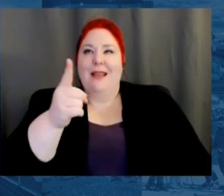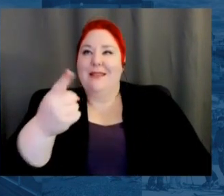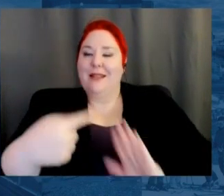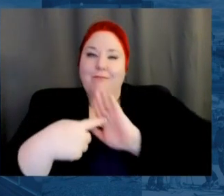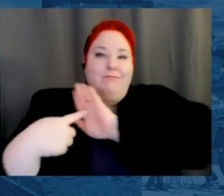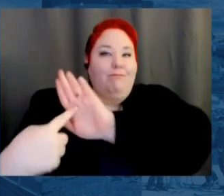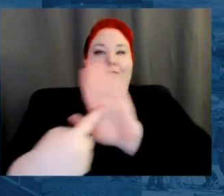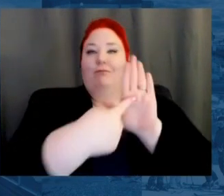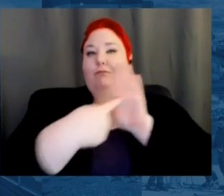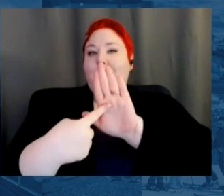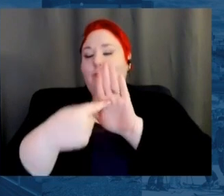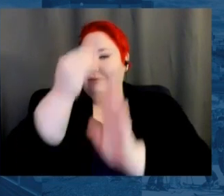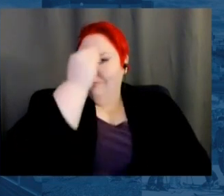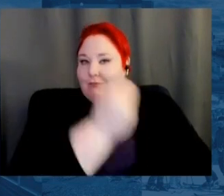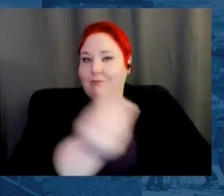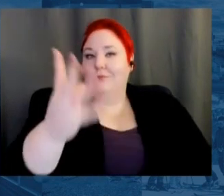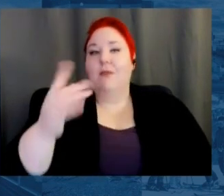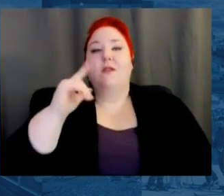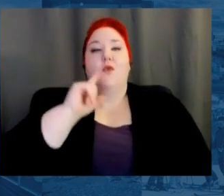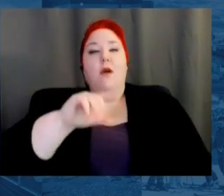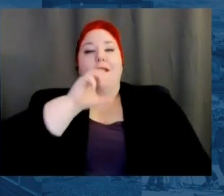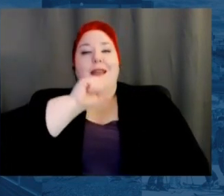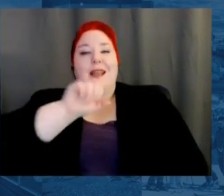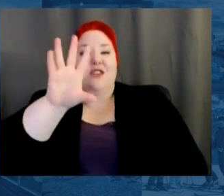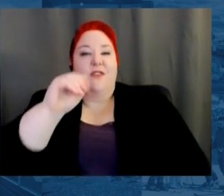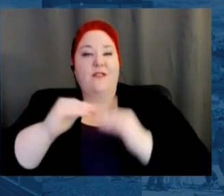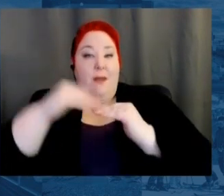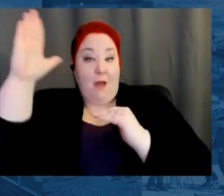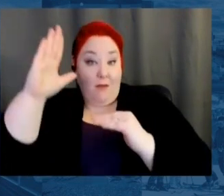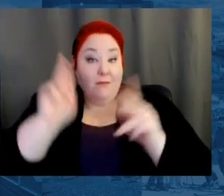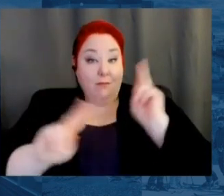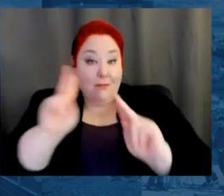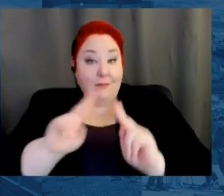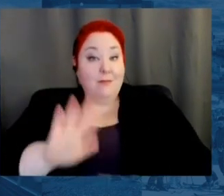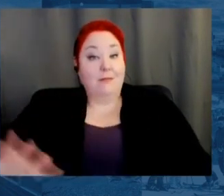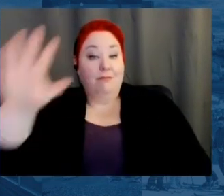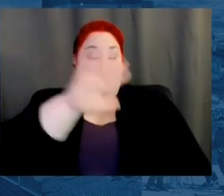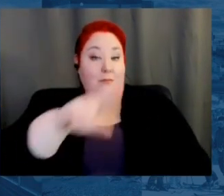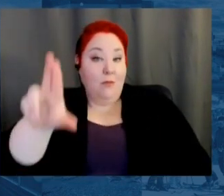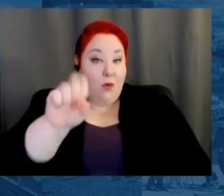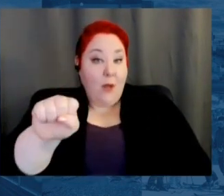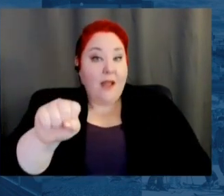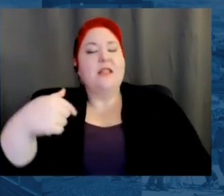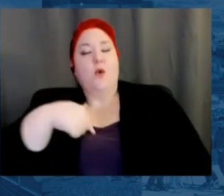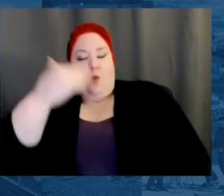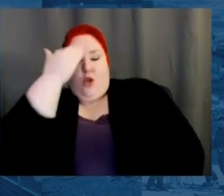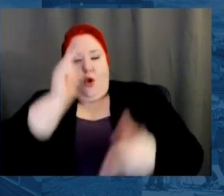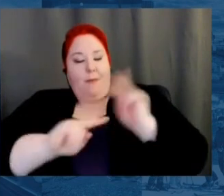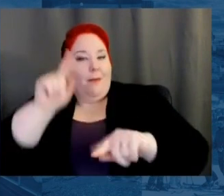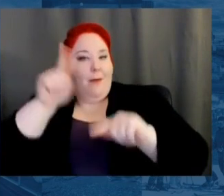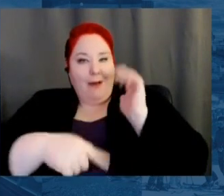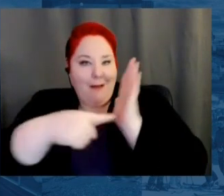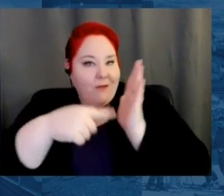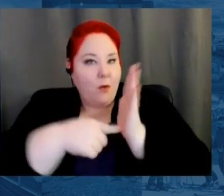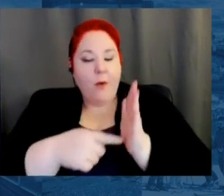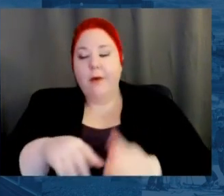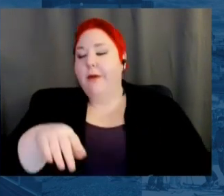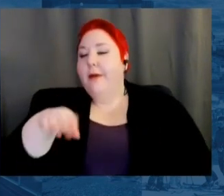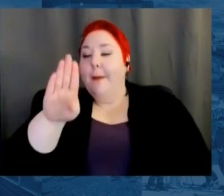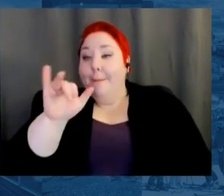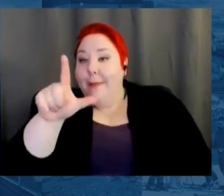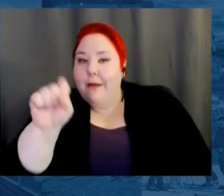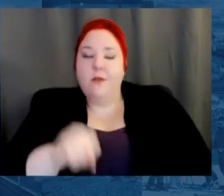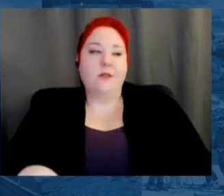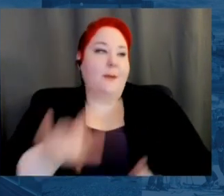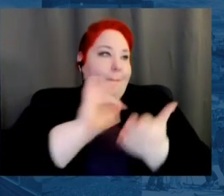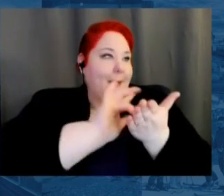this country. And we know that when people are having difficulty paying their bills, paying for their medications, it is